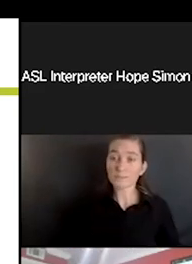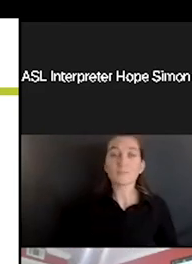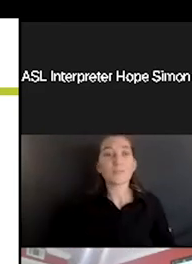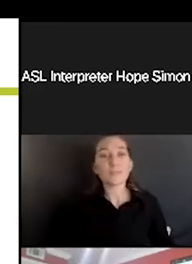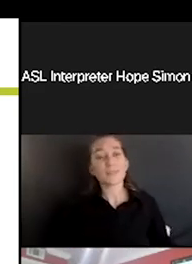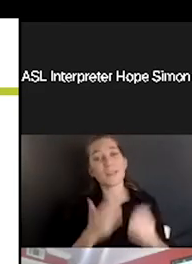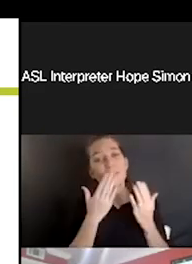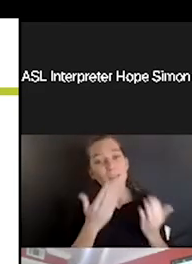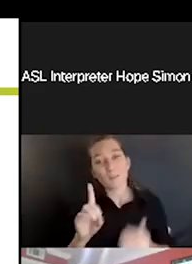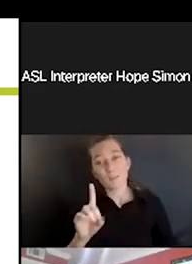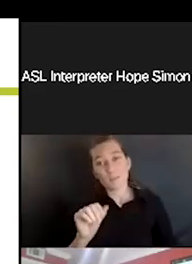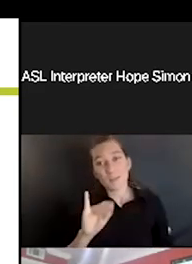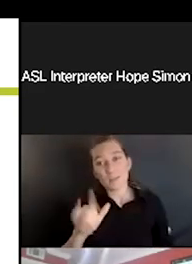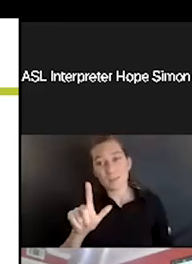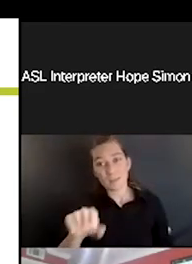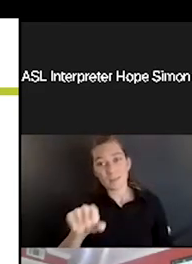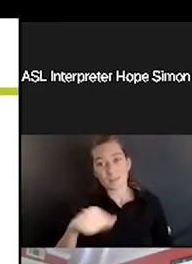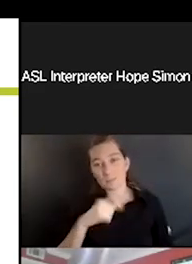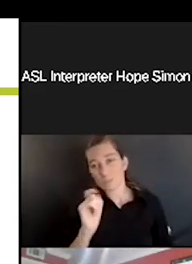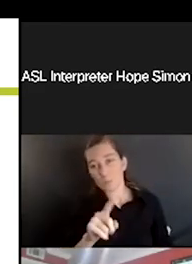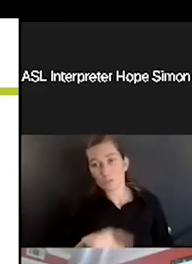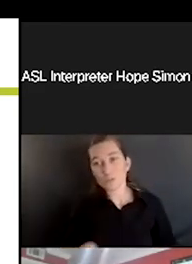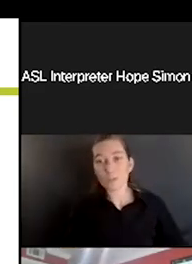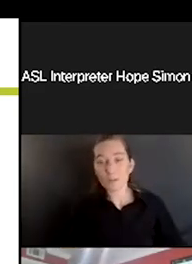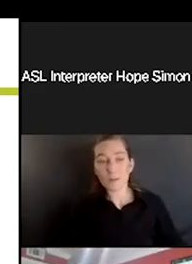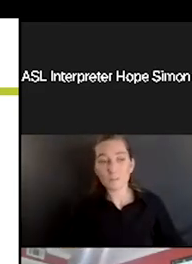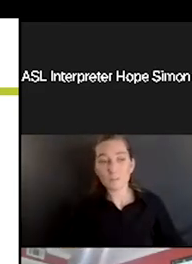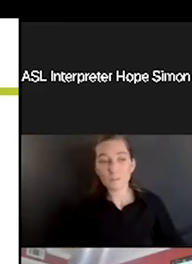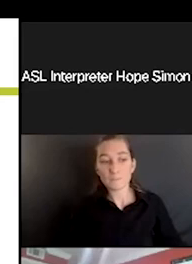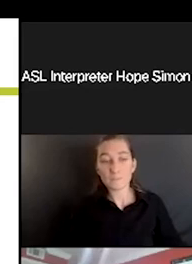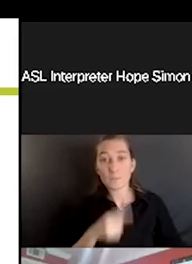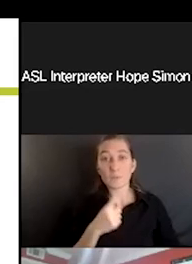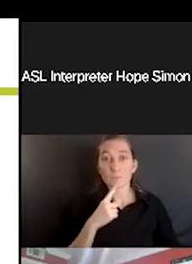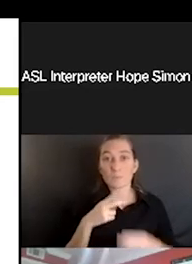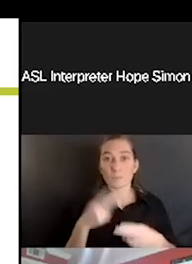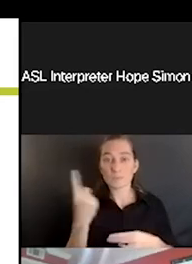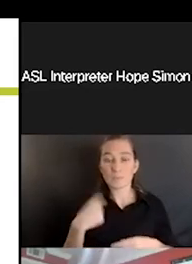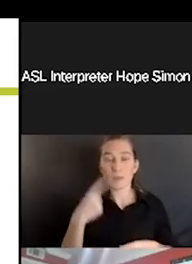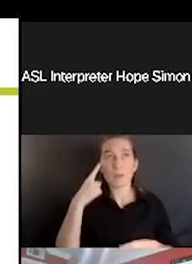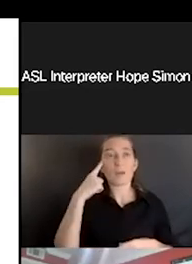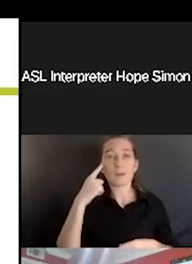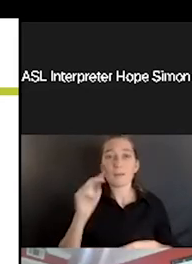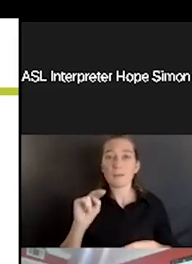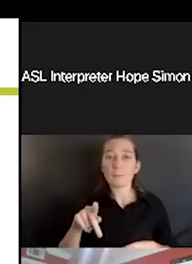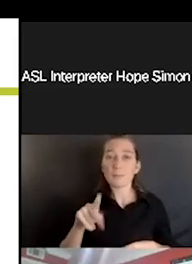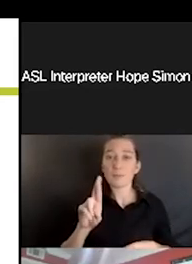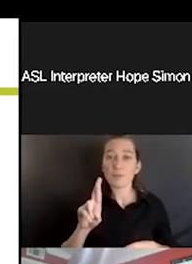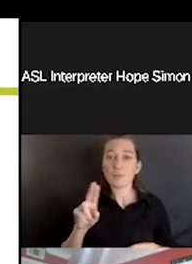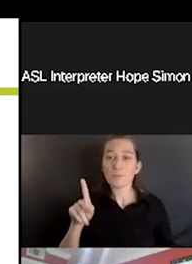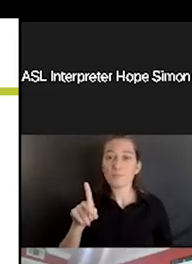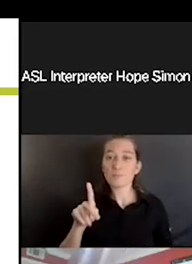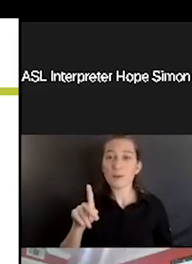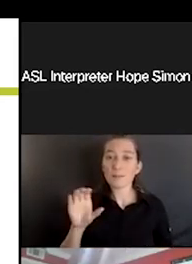And something you mentioned just sparked my memory about that NPR podcast on the big